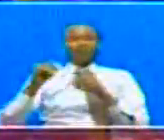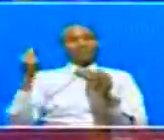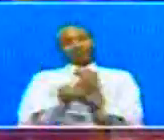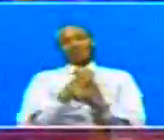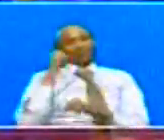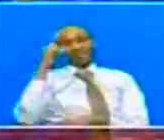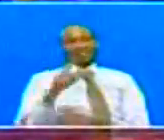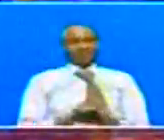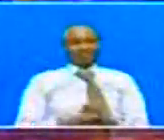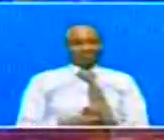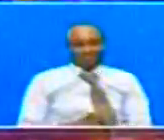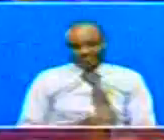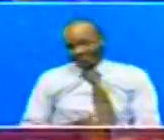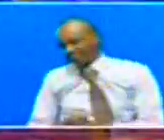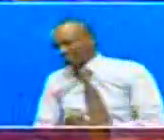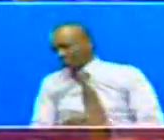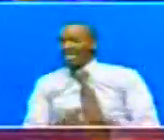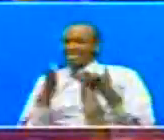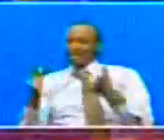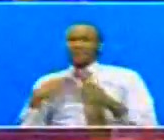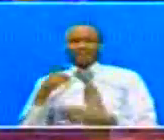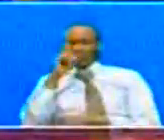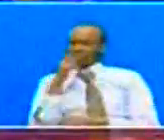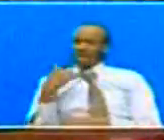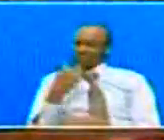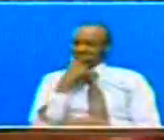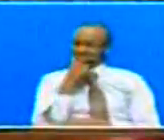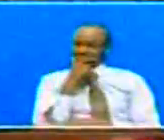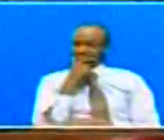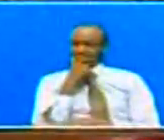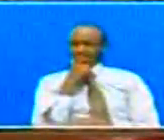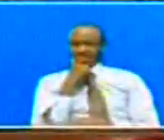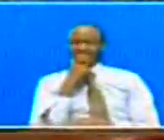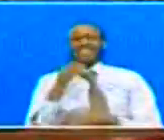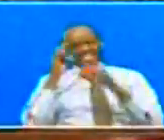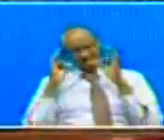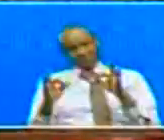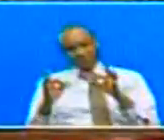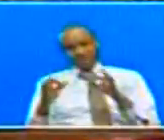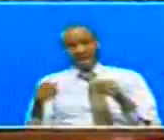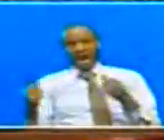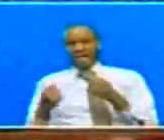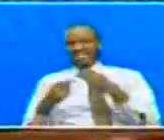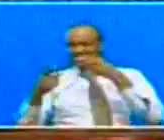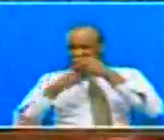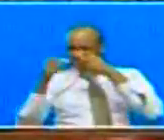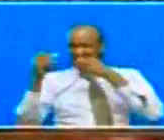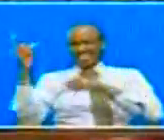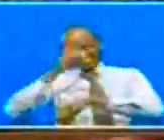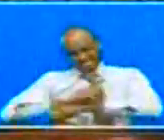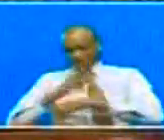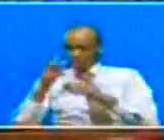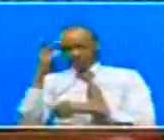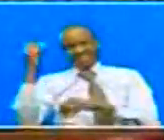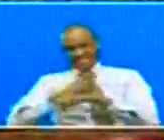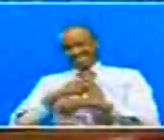Yes. And this may be an unpopular question or an unfair question, but let me ask it anyway. Ask me. If nothing happens in the next 60, 90, 120